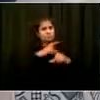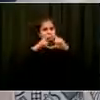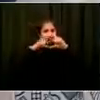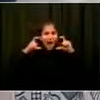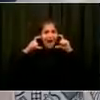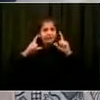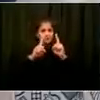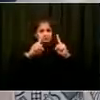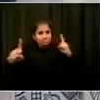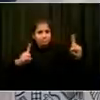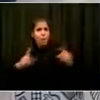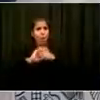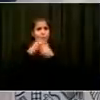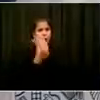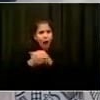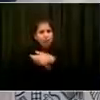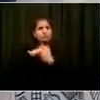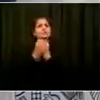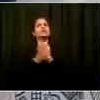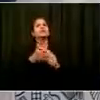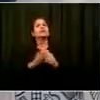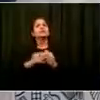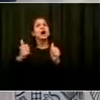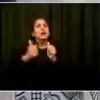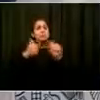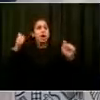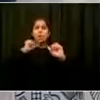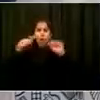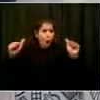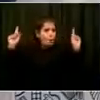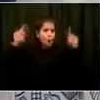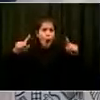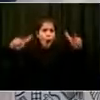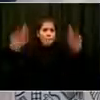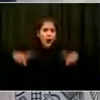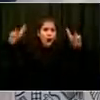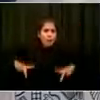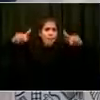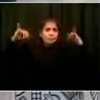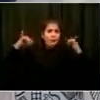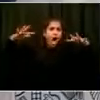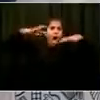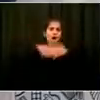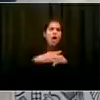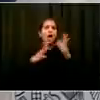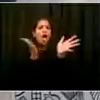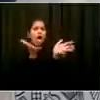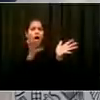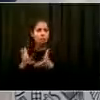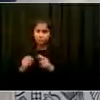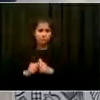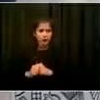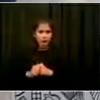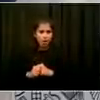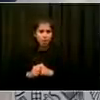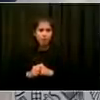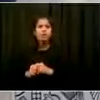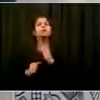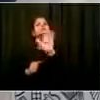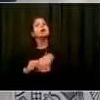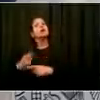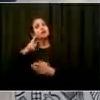travel. This is how we fight back. The schools have been shut temporarily, but only temporarily. They will be back, and they'll be